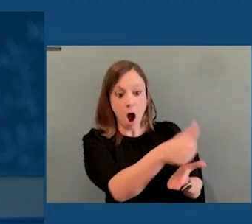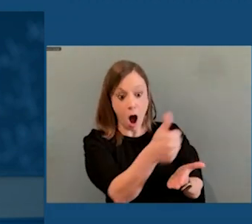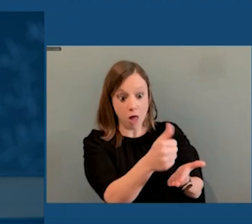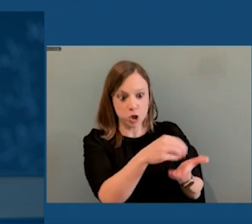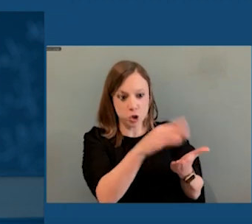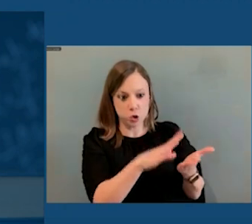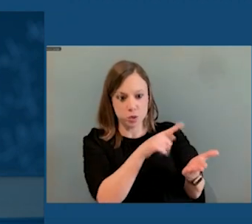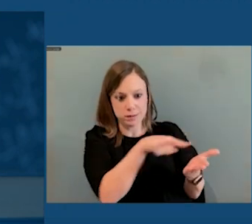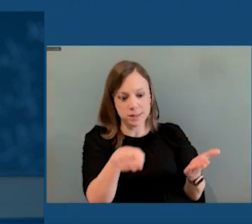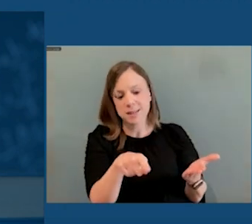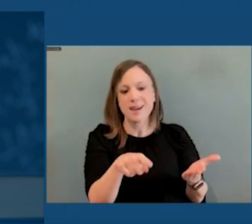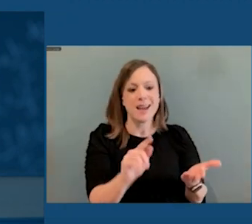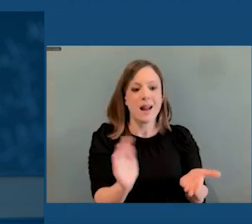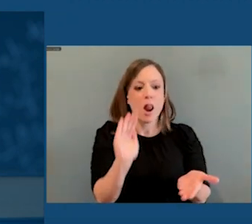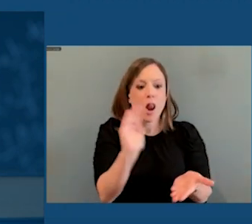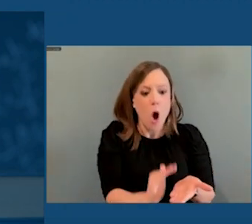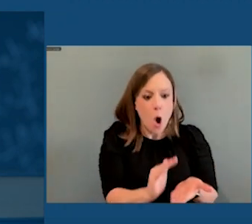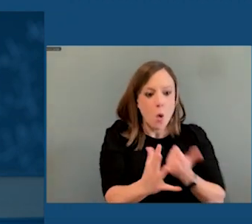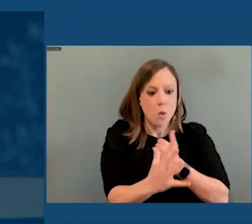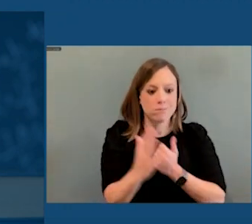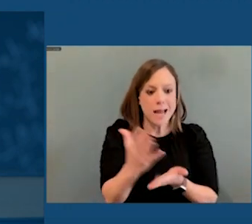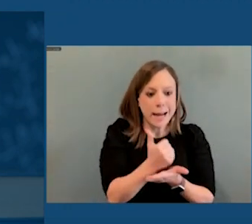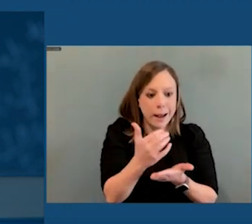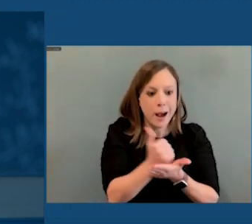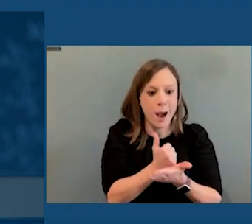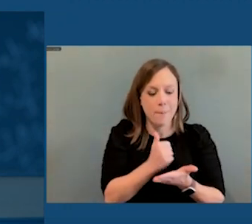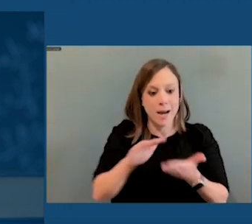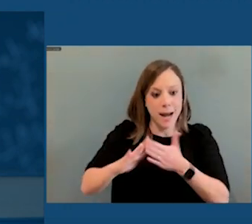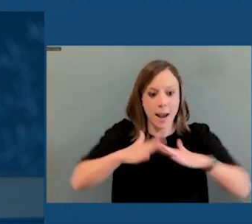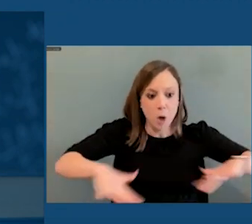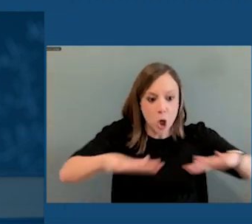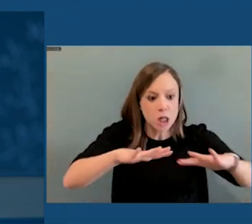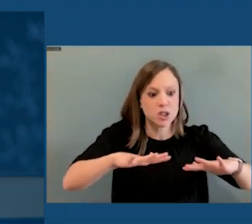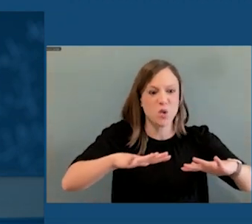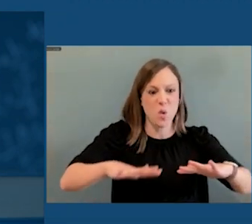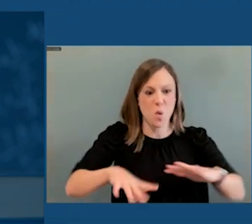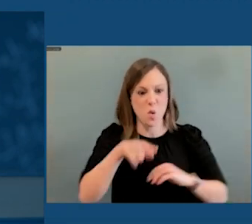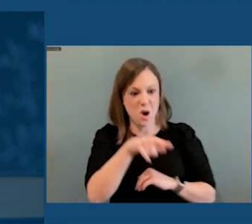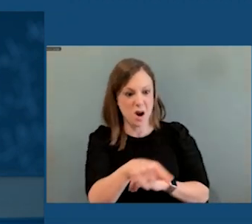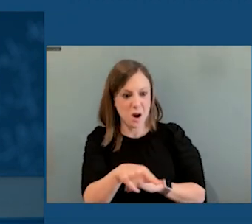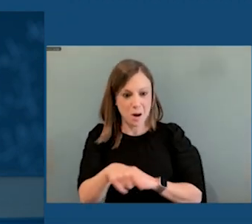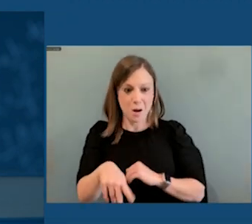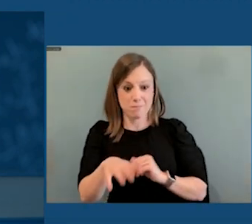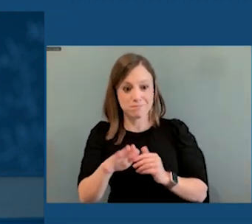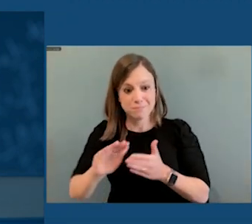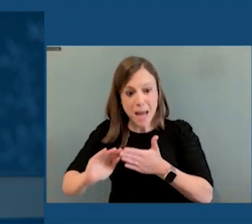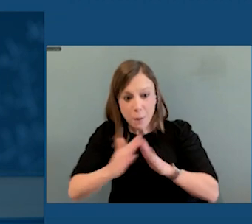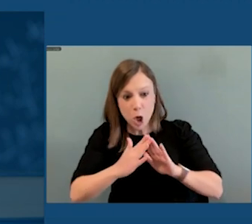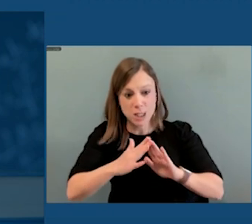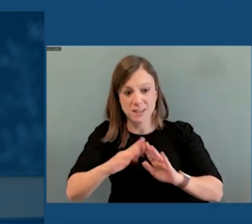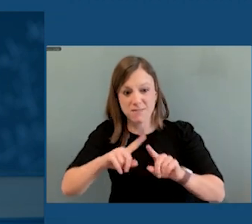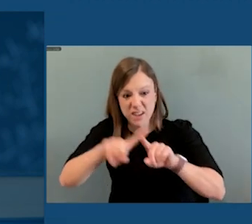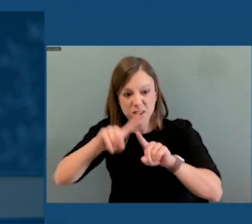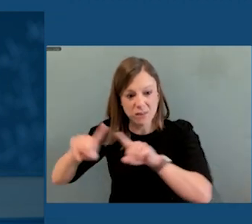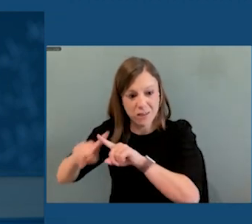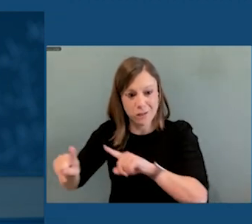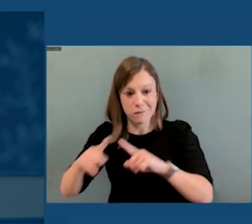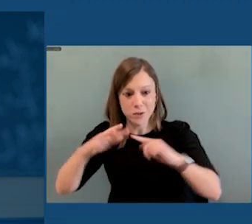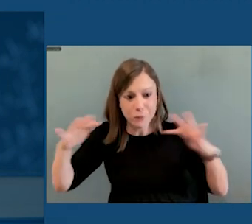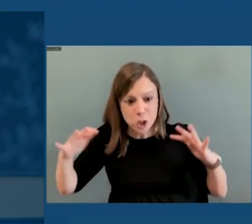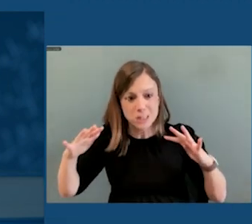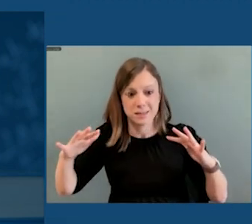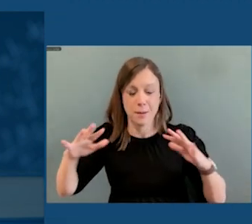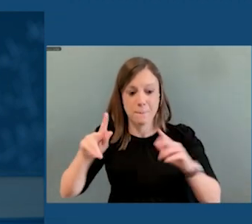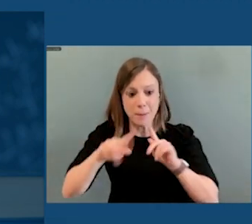color, or return to the taxpayers. And we can't continue to fund our schools based on politics.